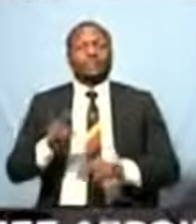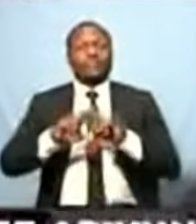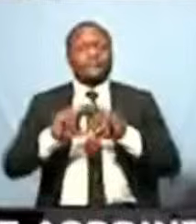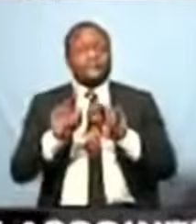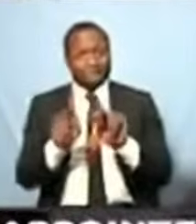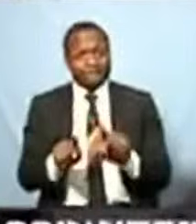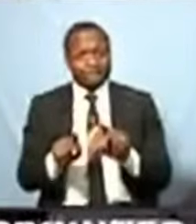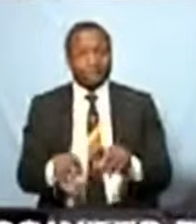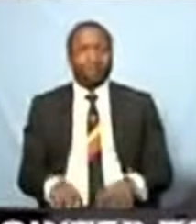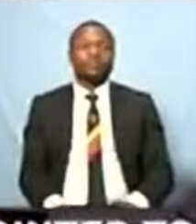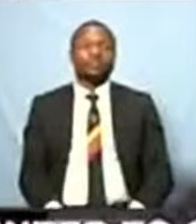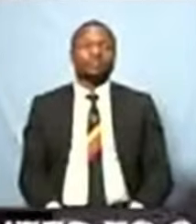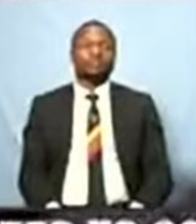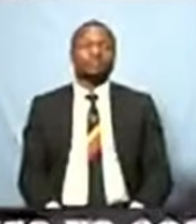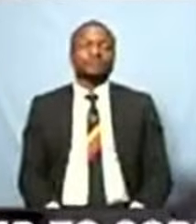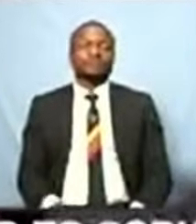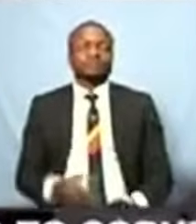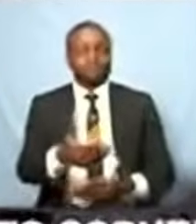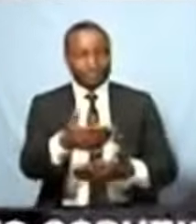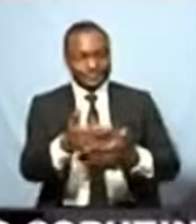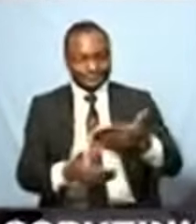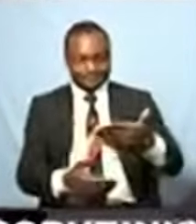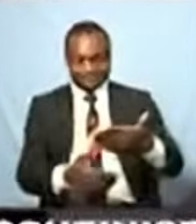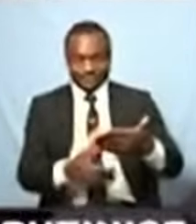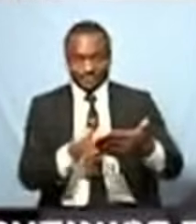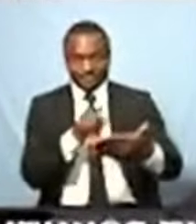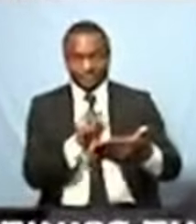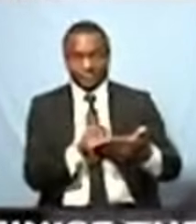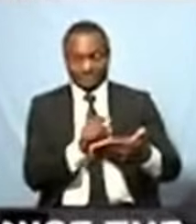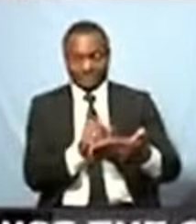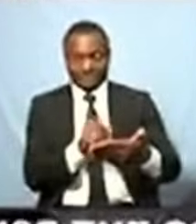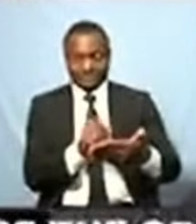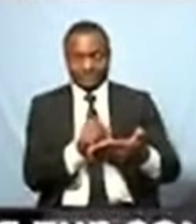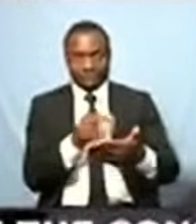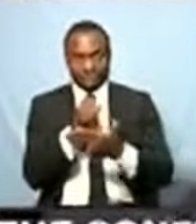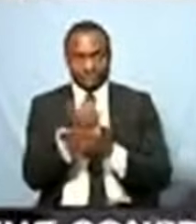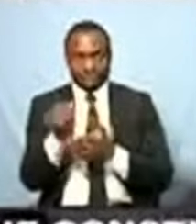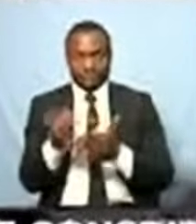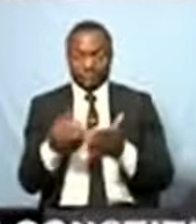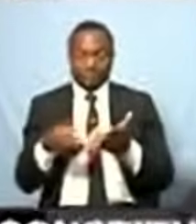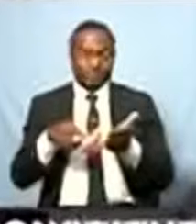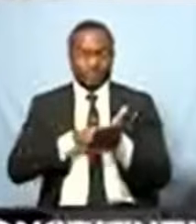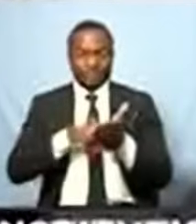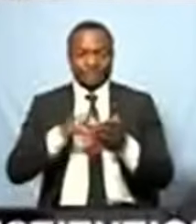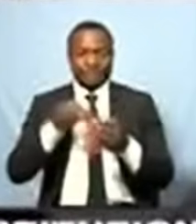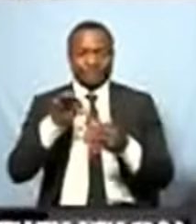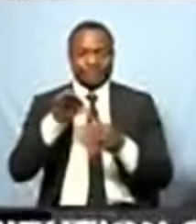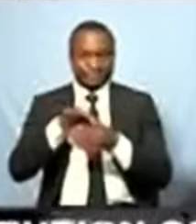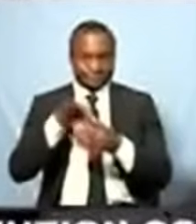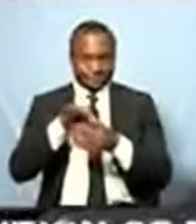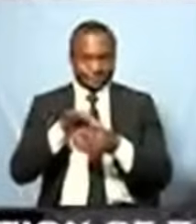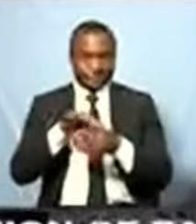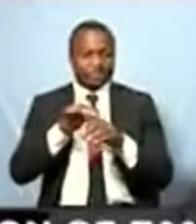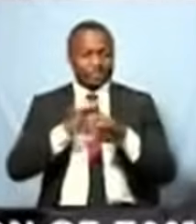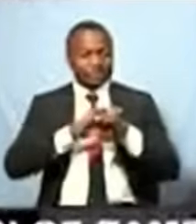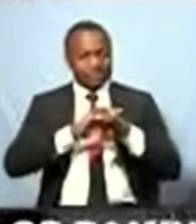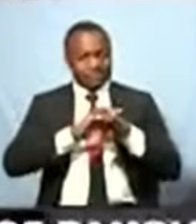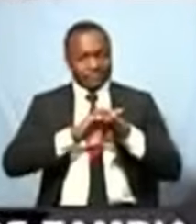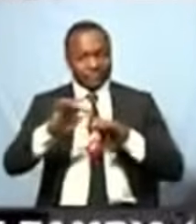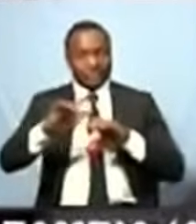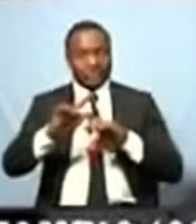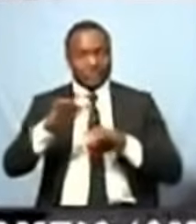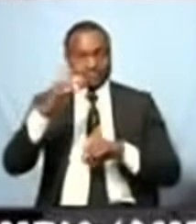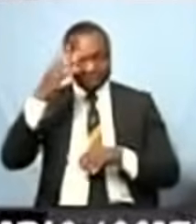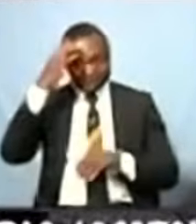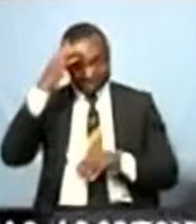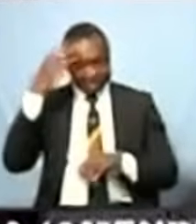Chairperson, these of course relate to the issue of by-elections and vacation of office